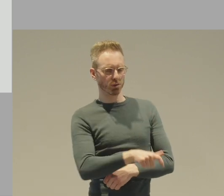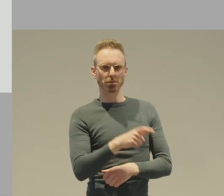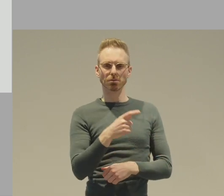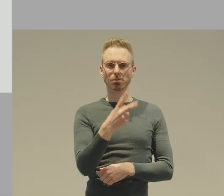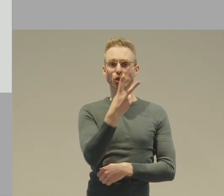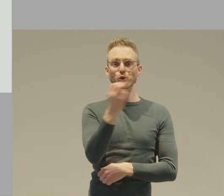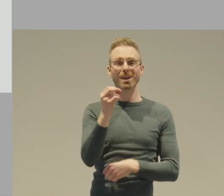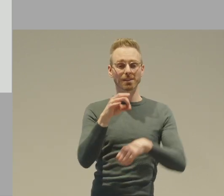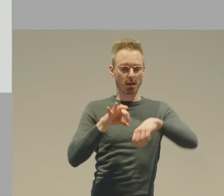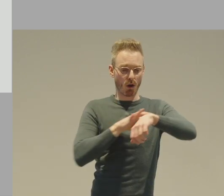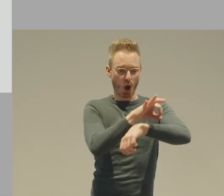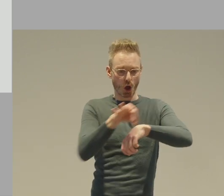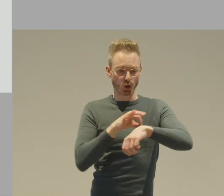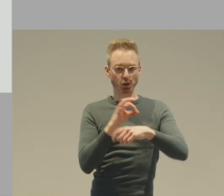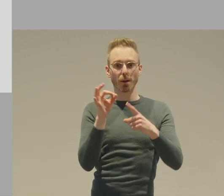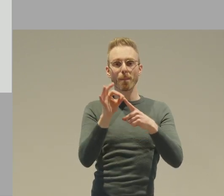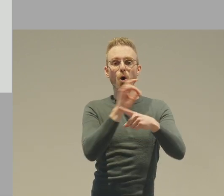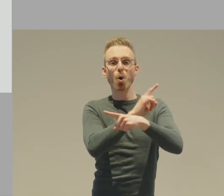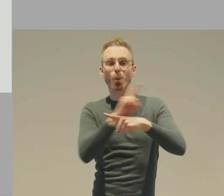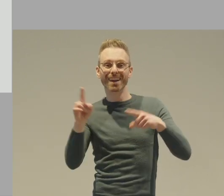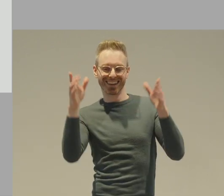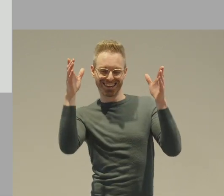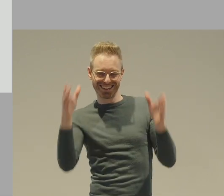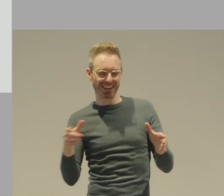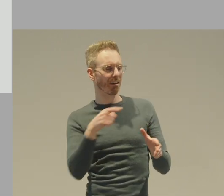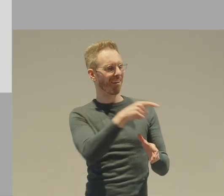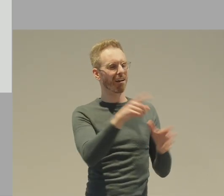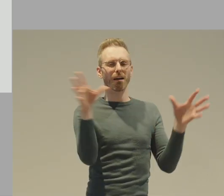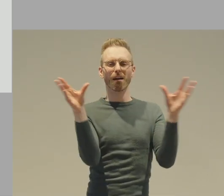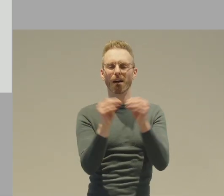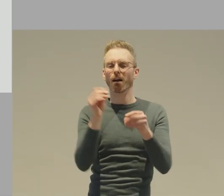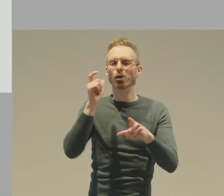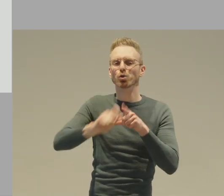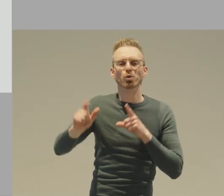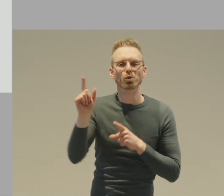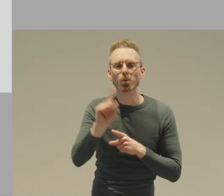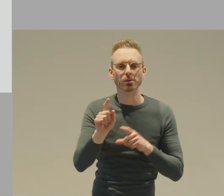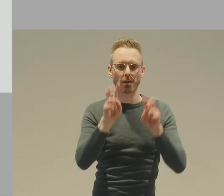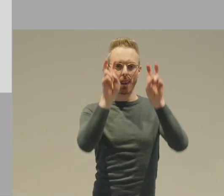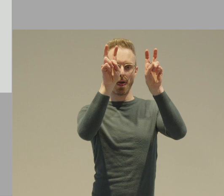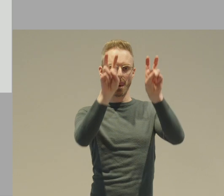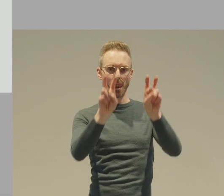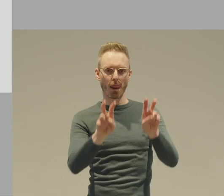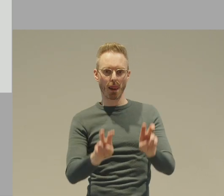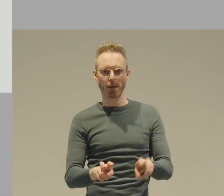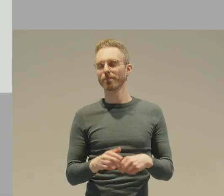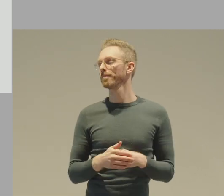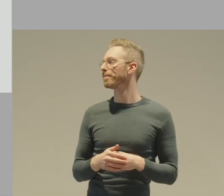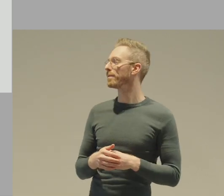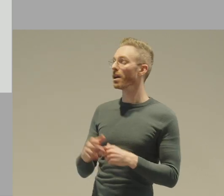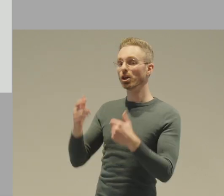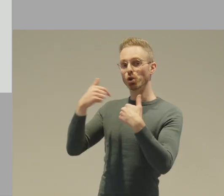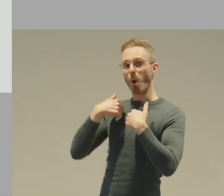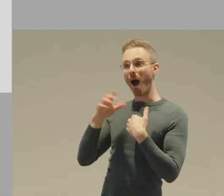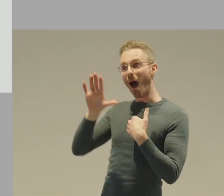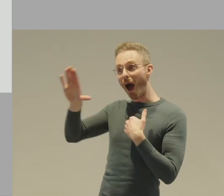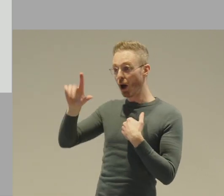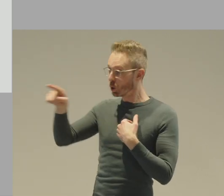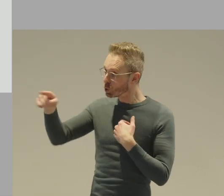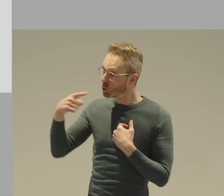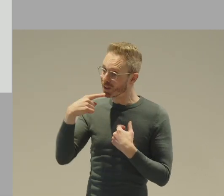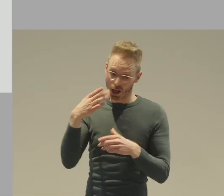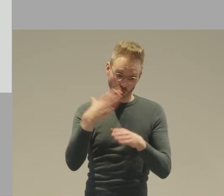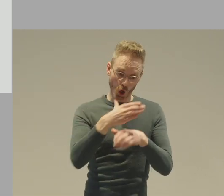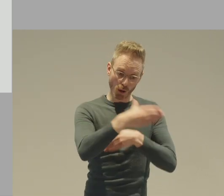many hours they take. As I said, an advisor might argue that a task is replacement, not enabling, and then they'll only award 20% of